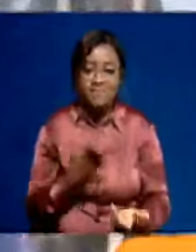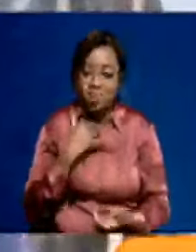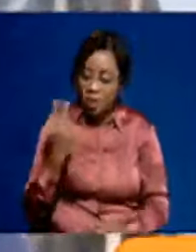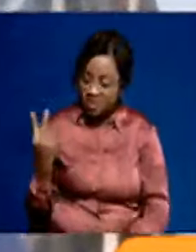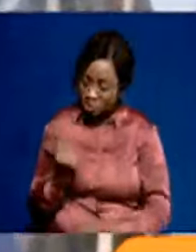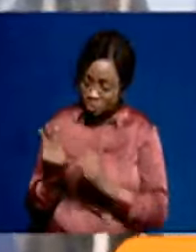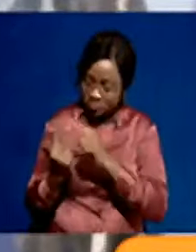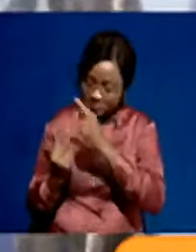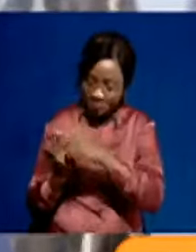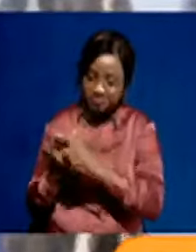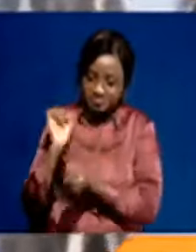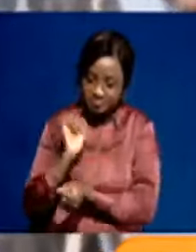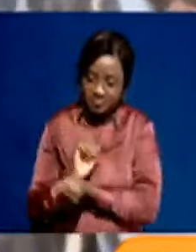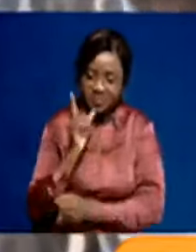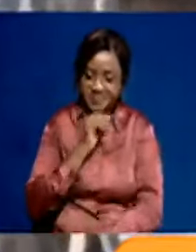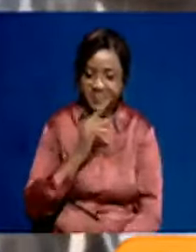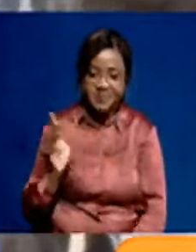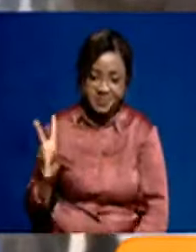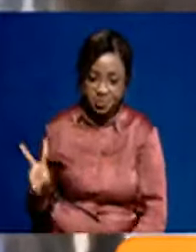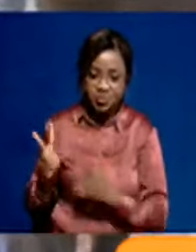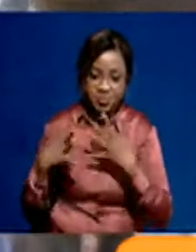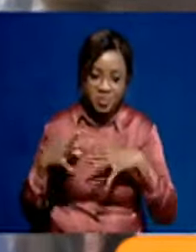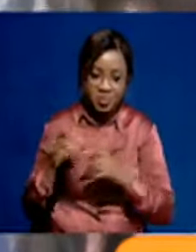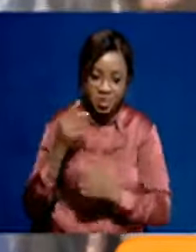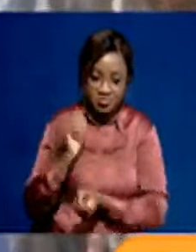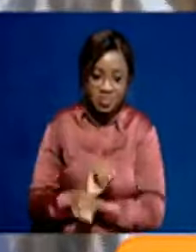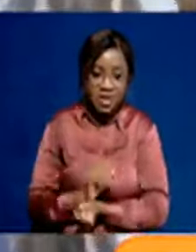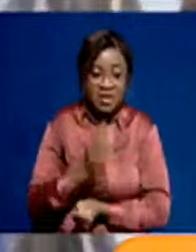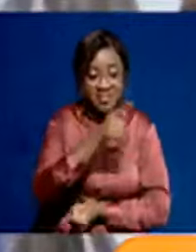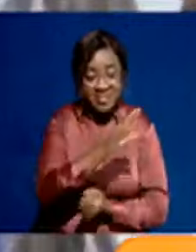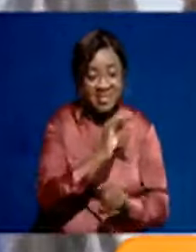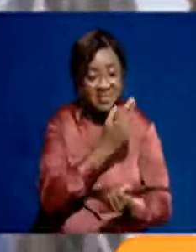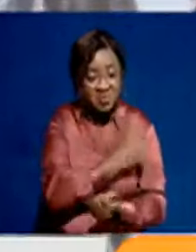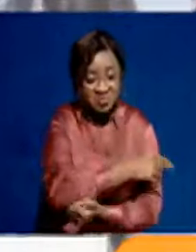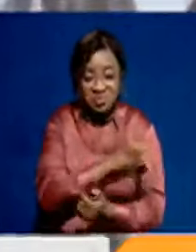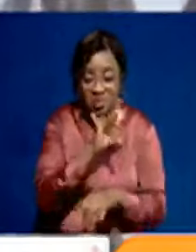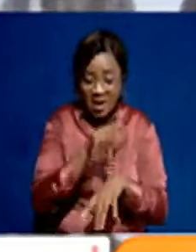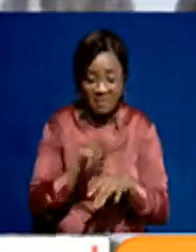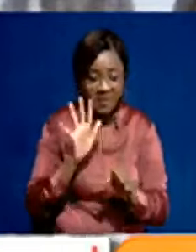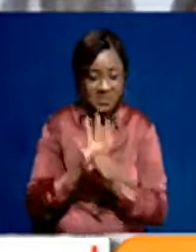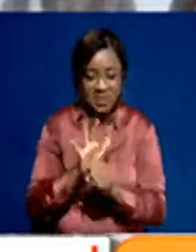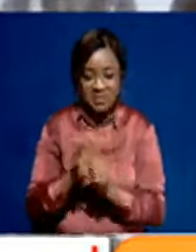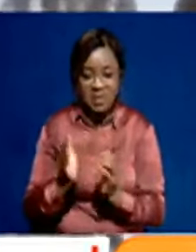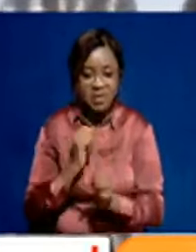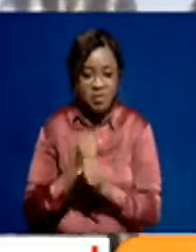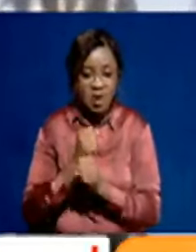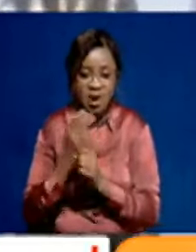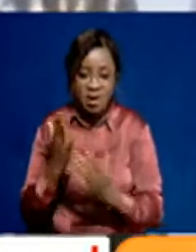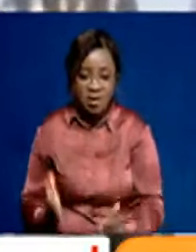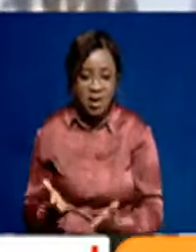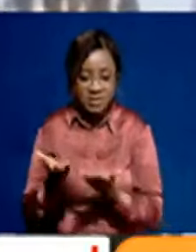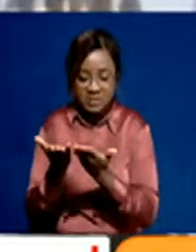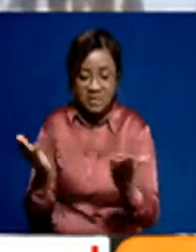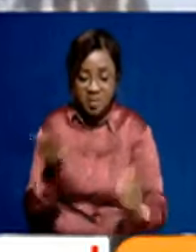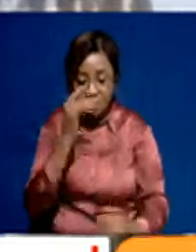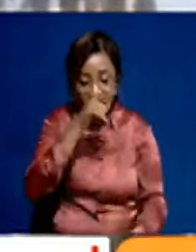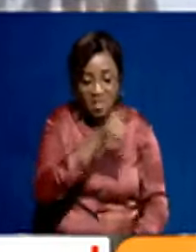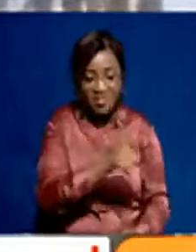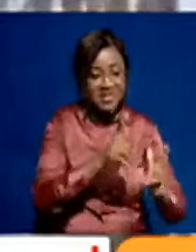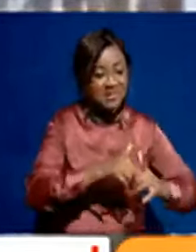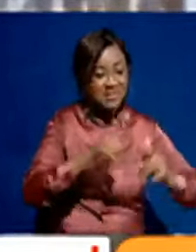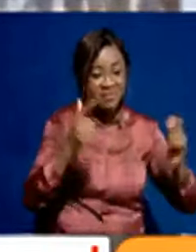apprehended. Hospitali inaadhiri sana wavuvi kwa sababu ya hospitali ya Port Victoria Sub-County ndio hospitali kubwa katika Binyala